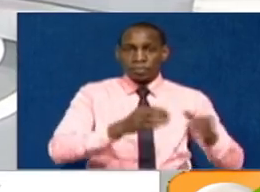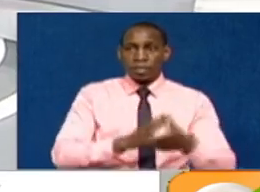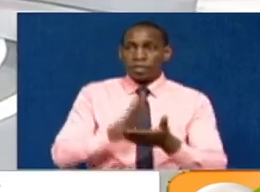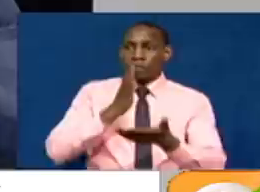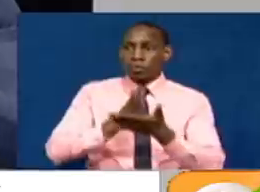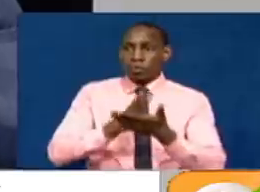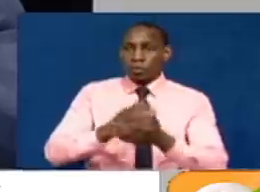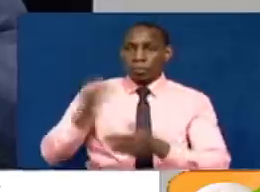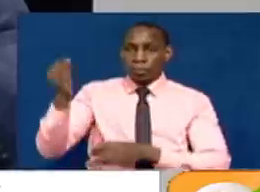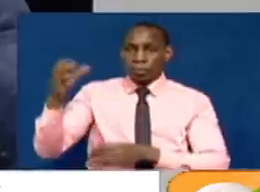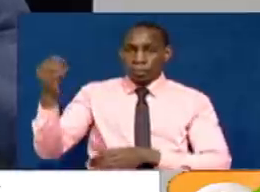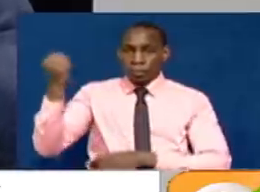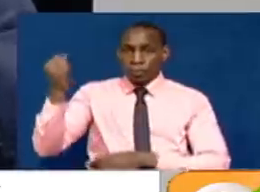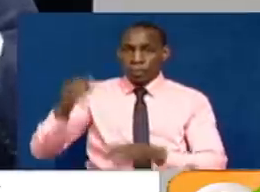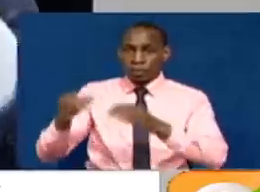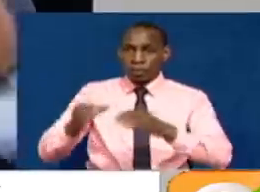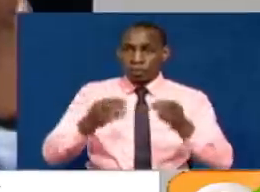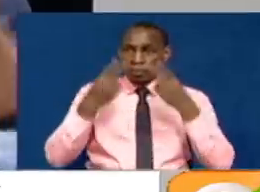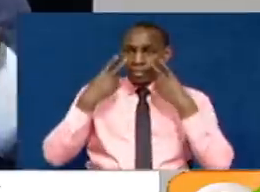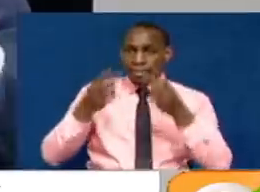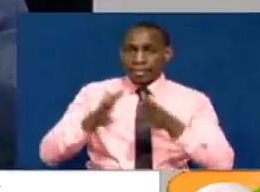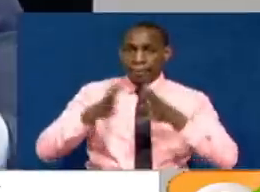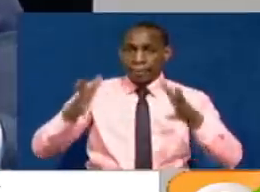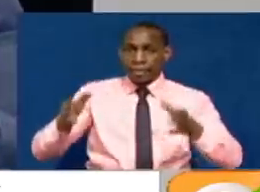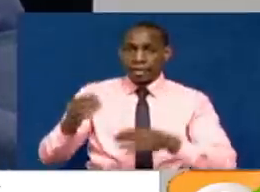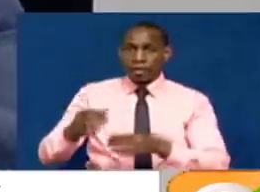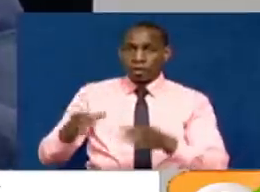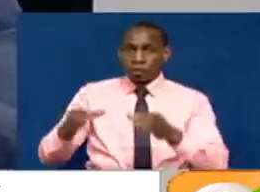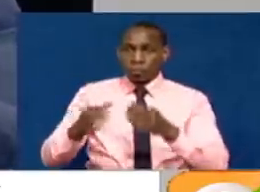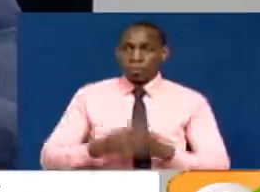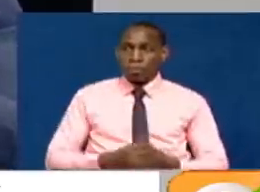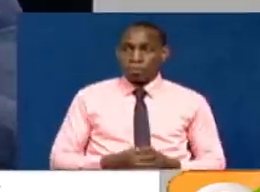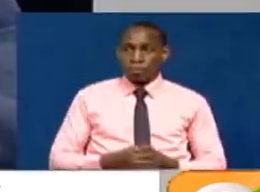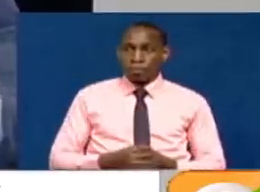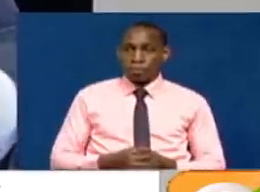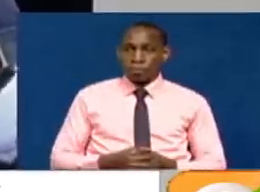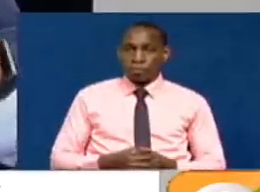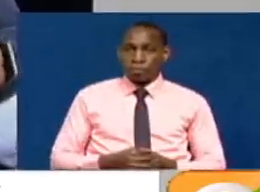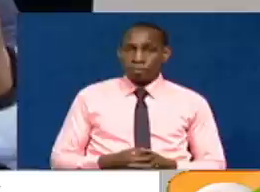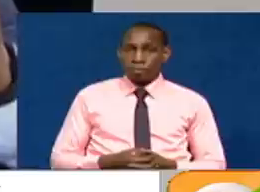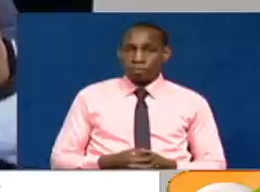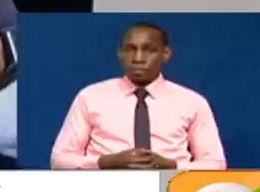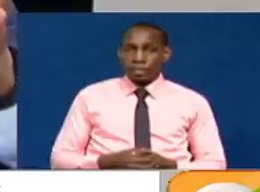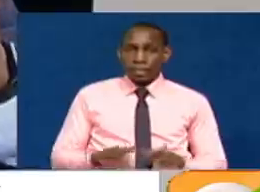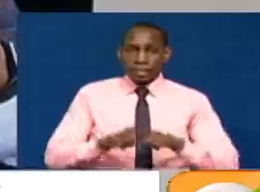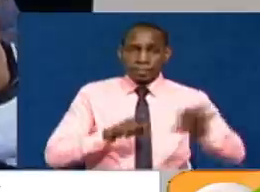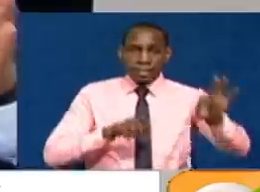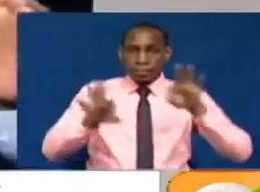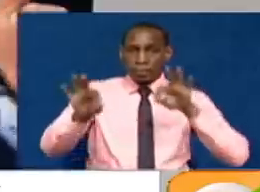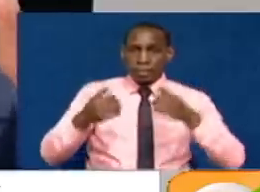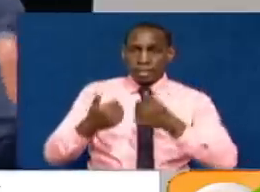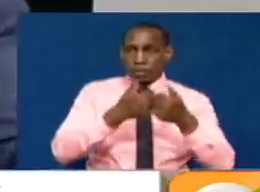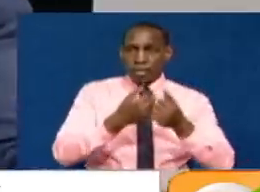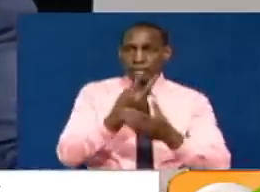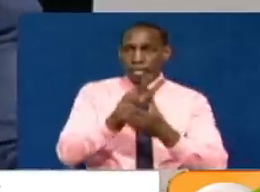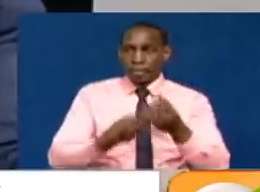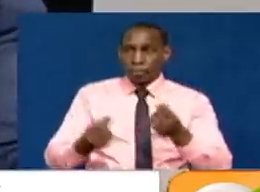certainly the political parties that are seen strong, as the big parties or the strong political parties. And that nomination challenge is